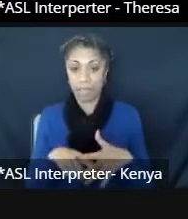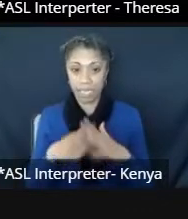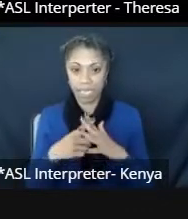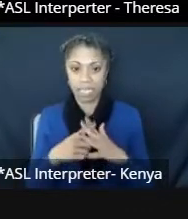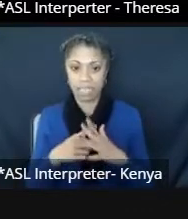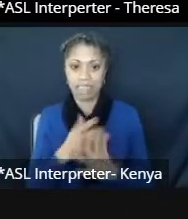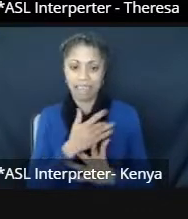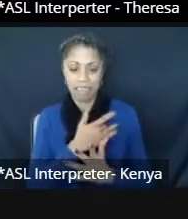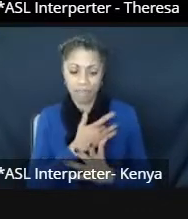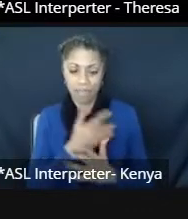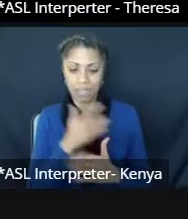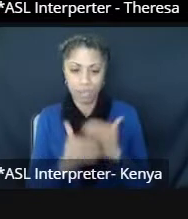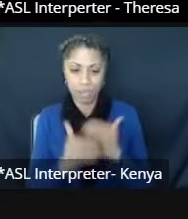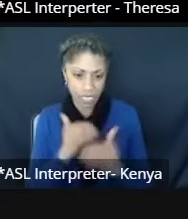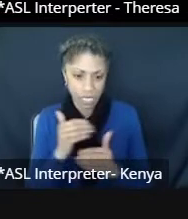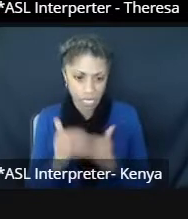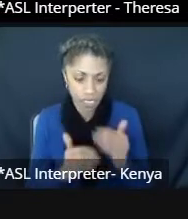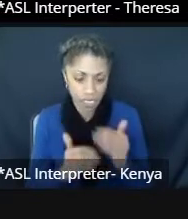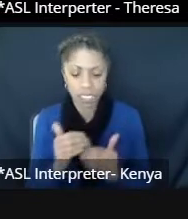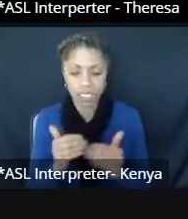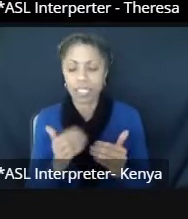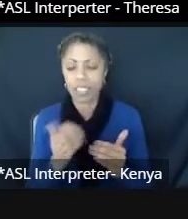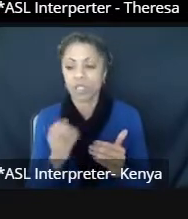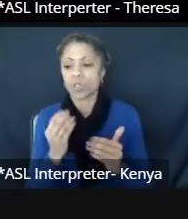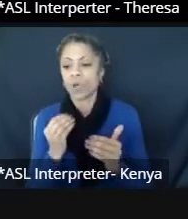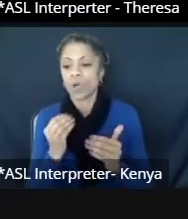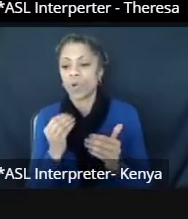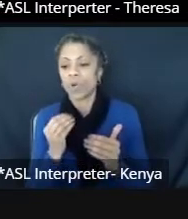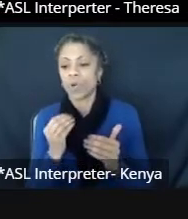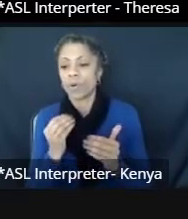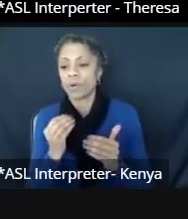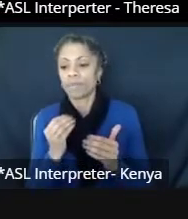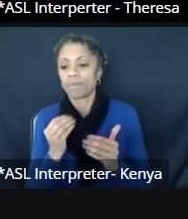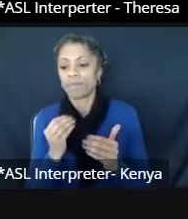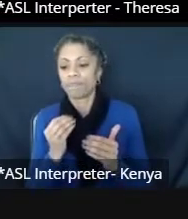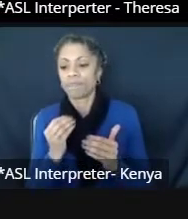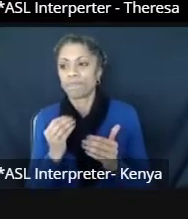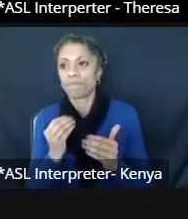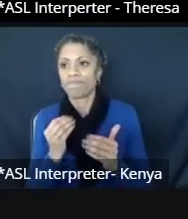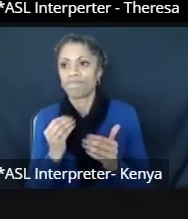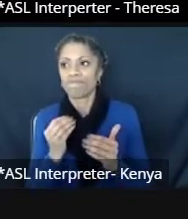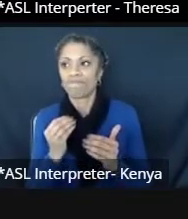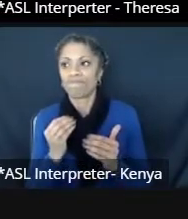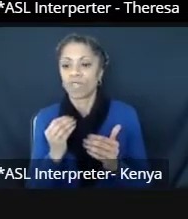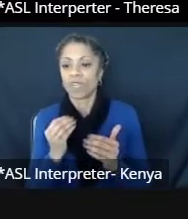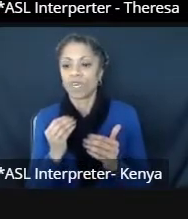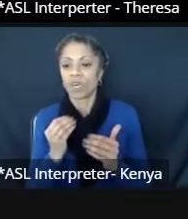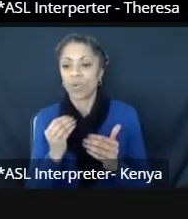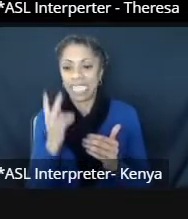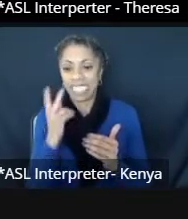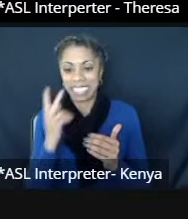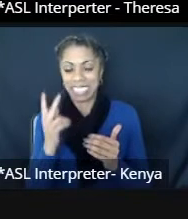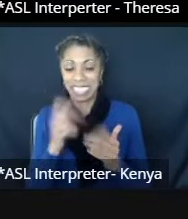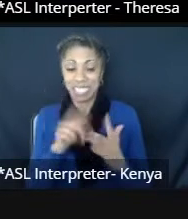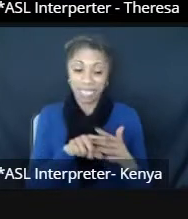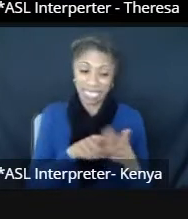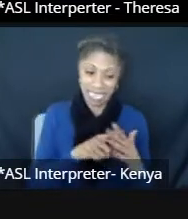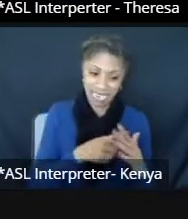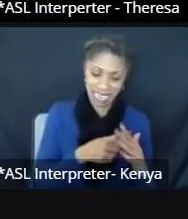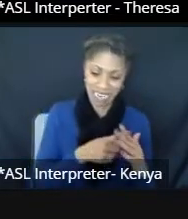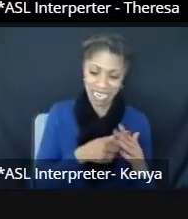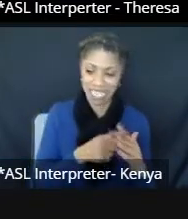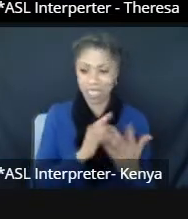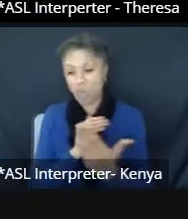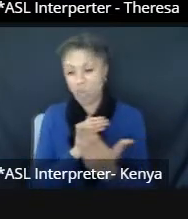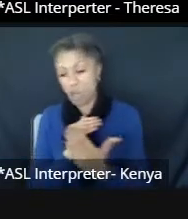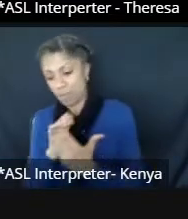process. And so we are at both ends of the spectrum here and looking forward to hearing from both of them. Just wanted to orient everybody to where we are